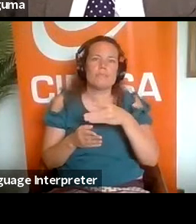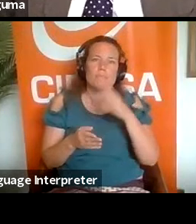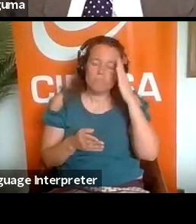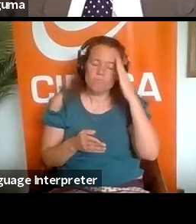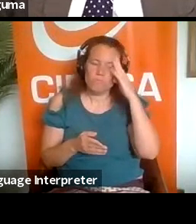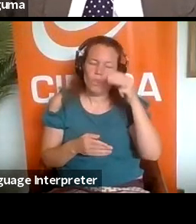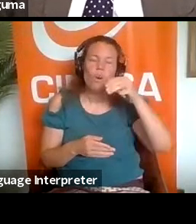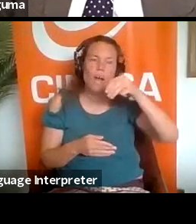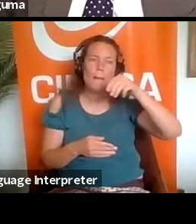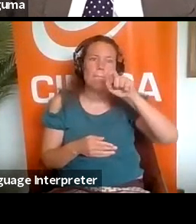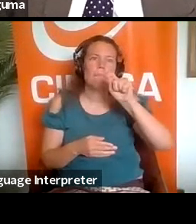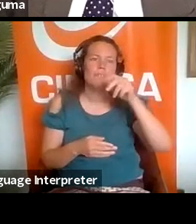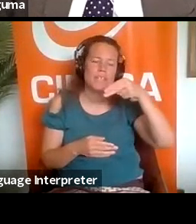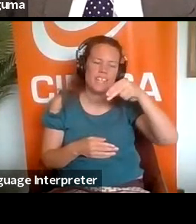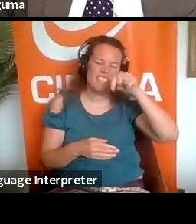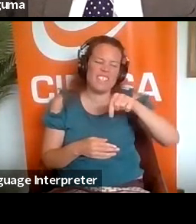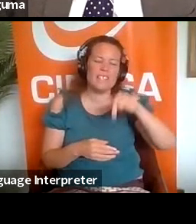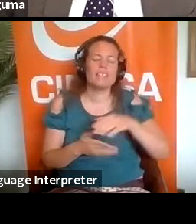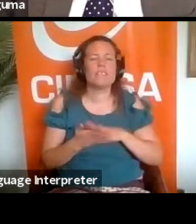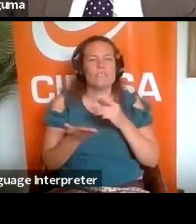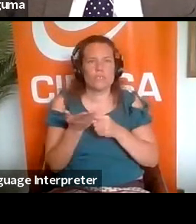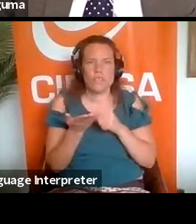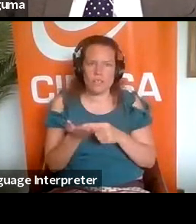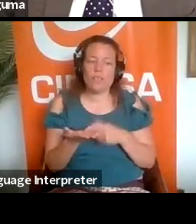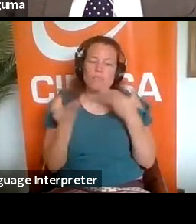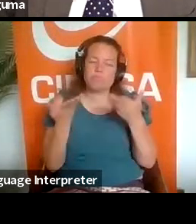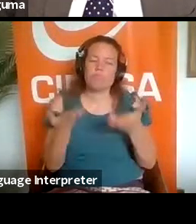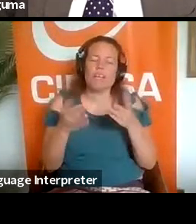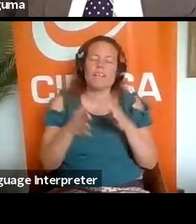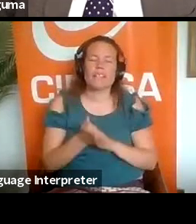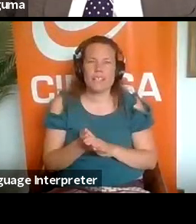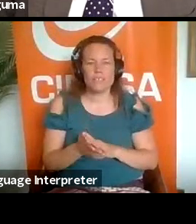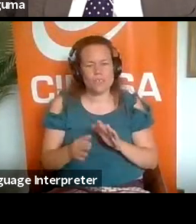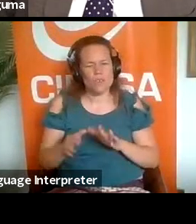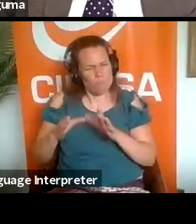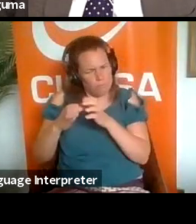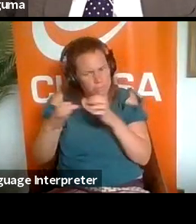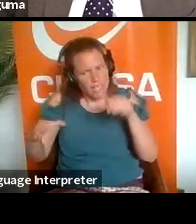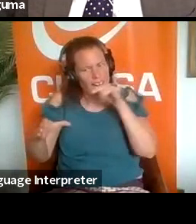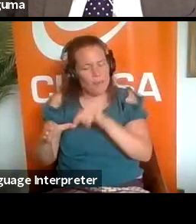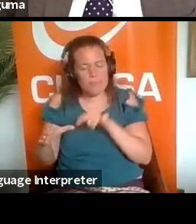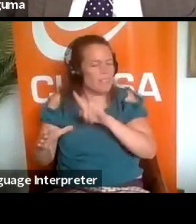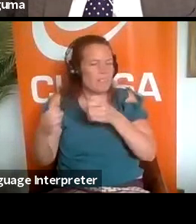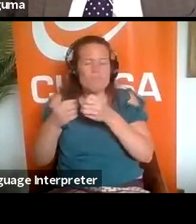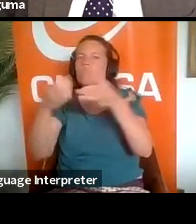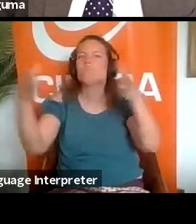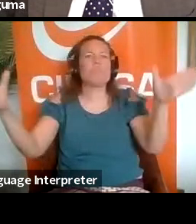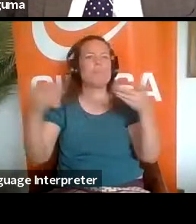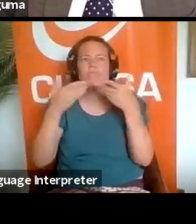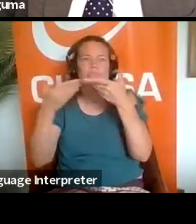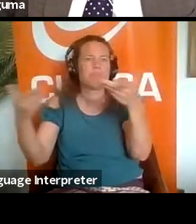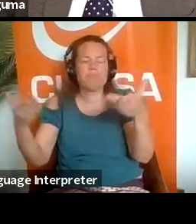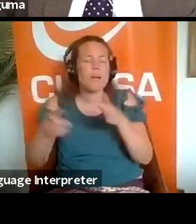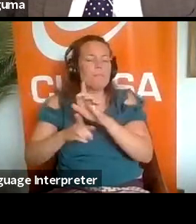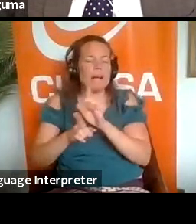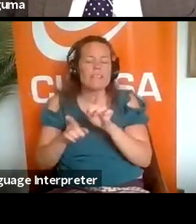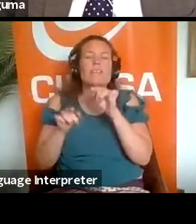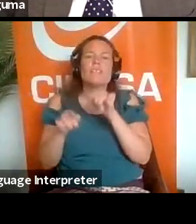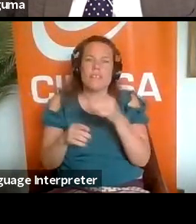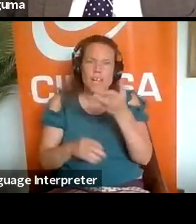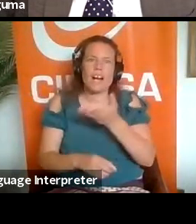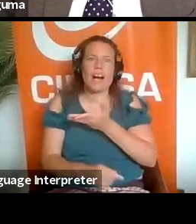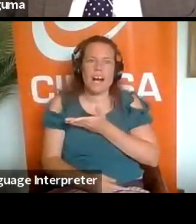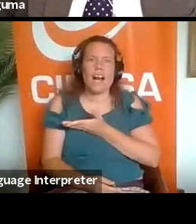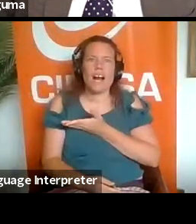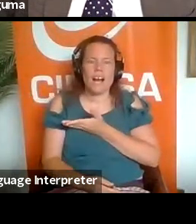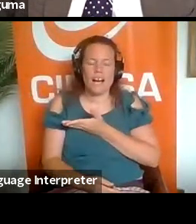that. So private companies, they may not tell you publicly, but do have